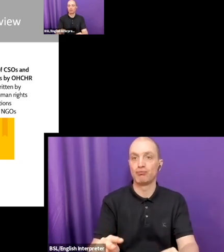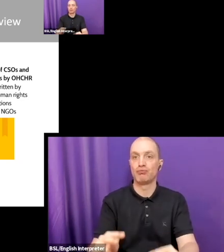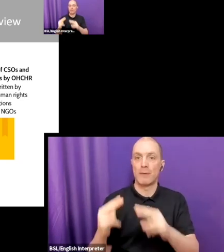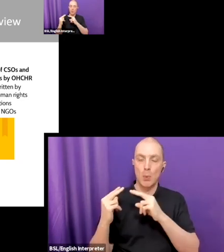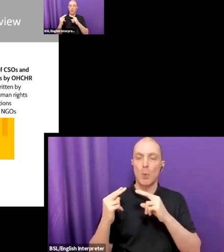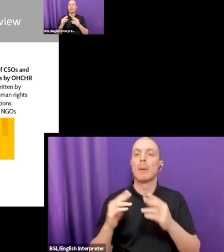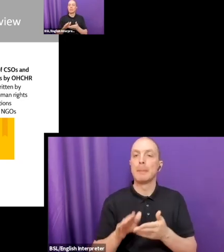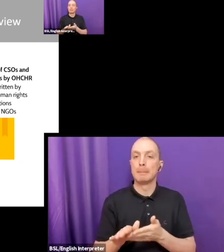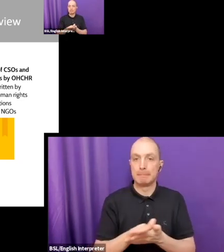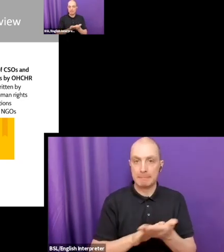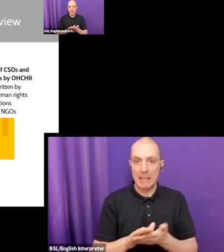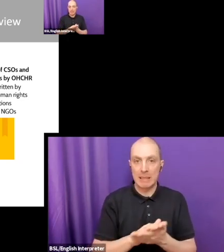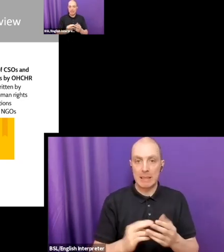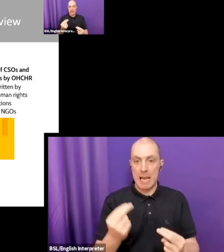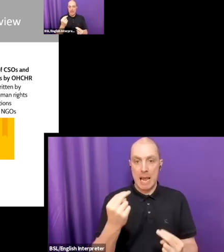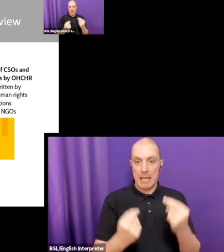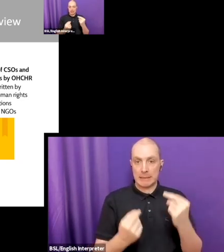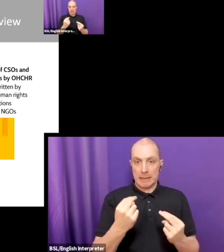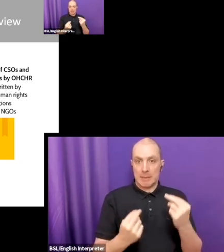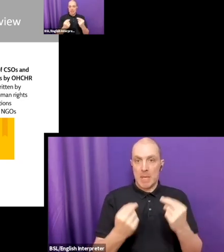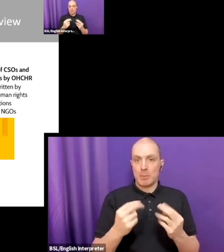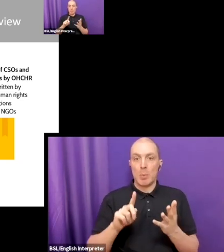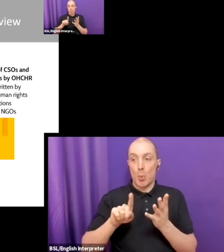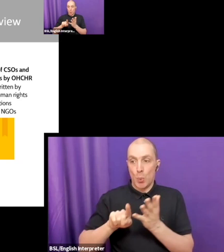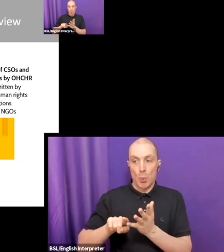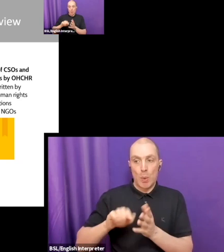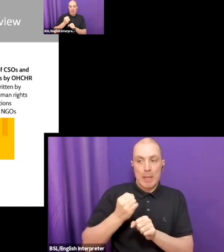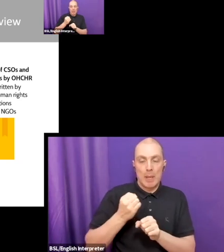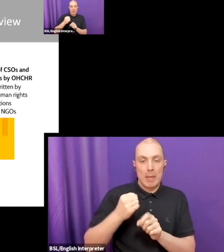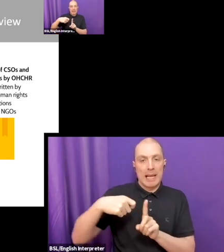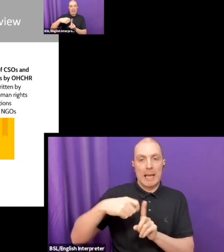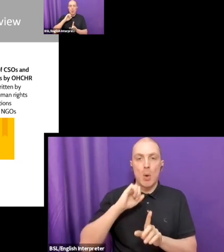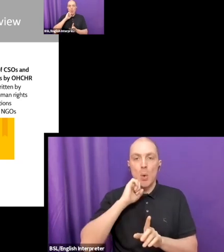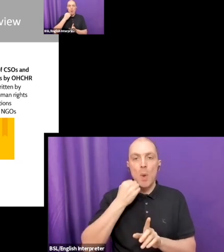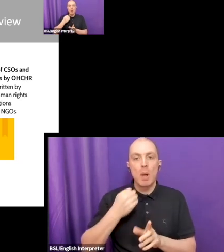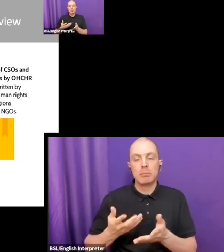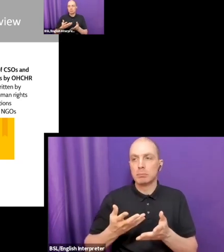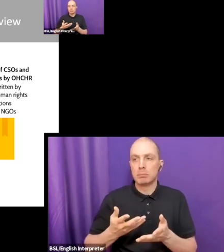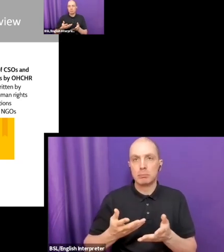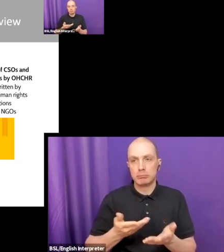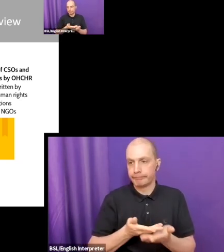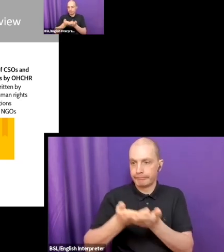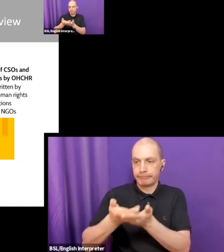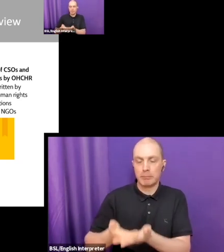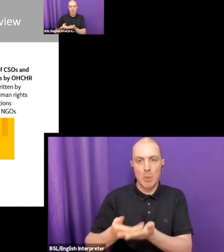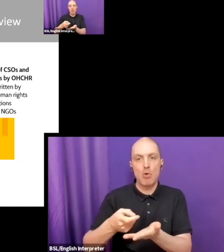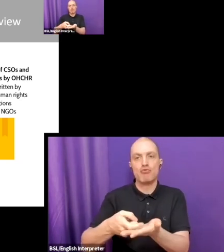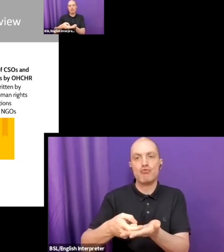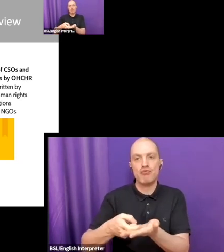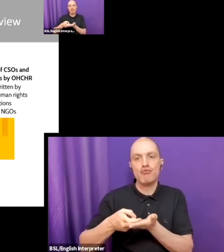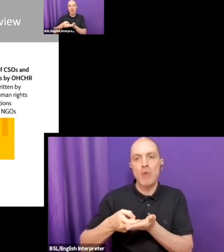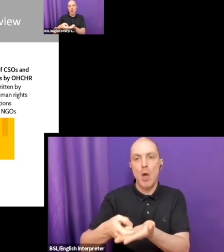UK will receive recommendations, will receive questions that will